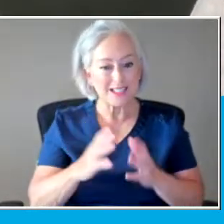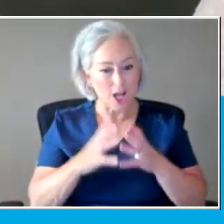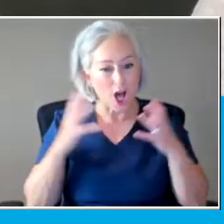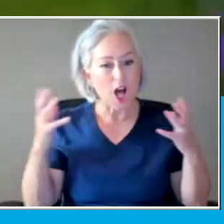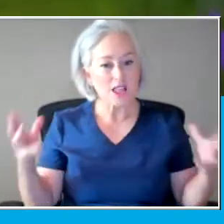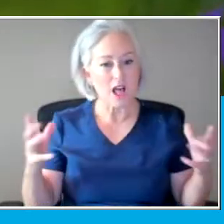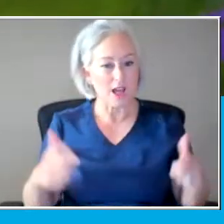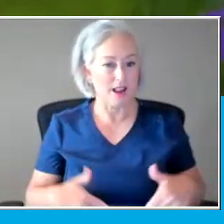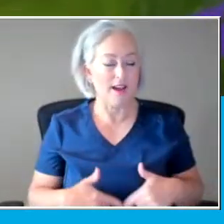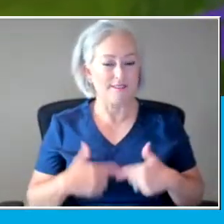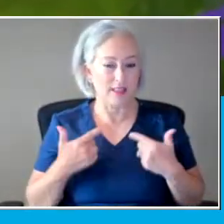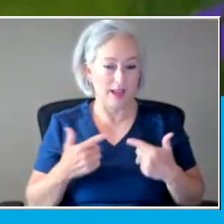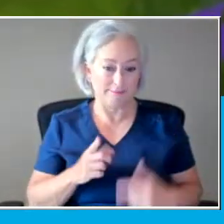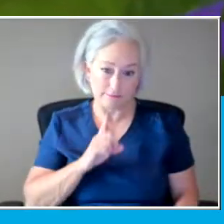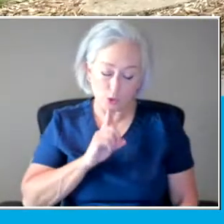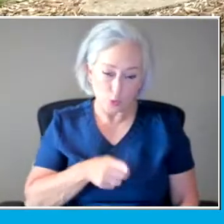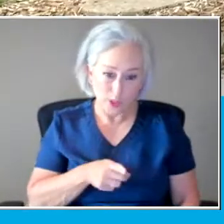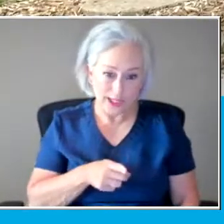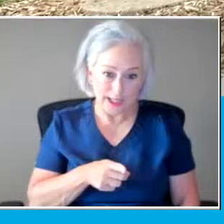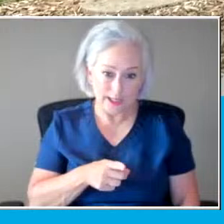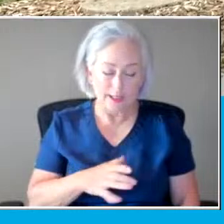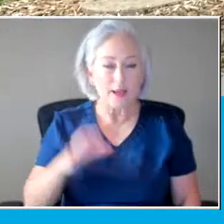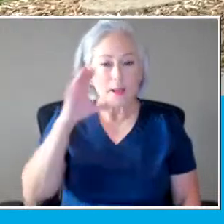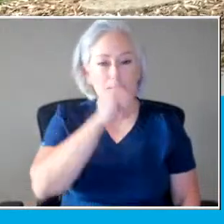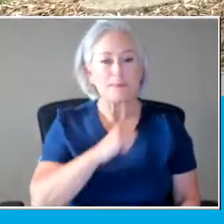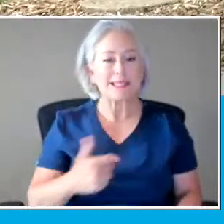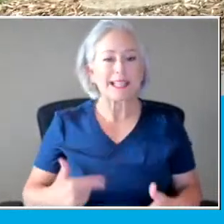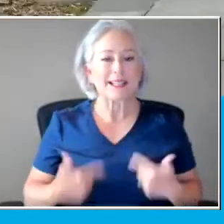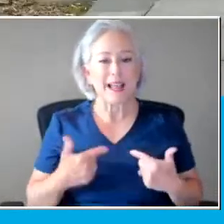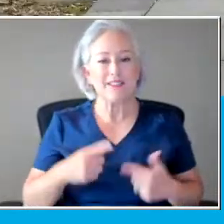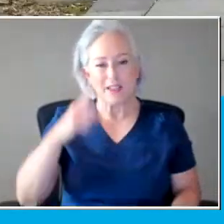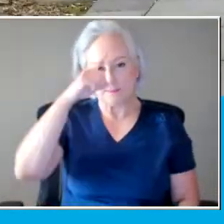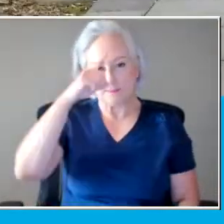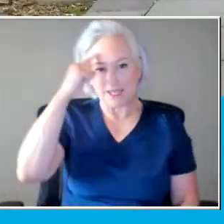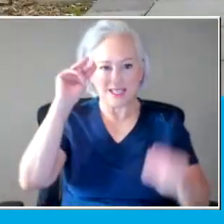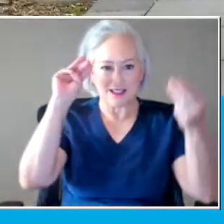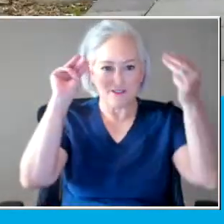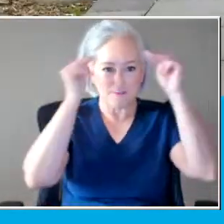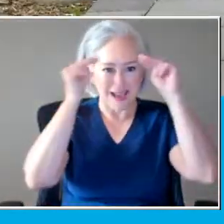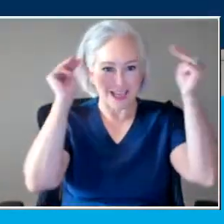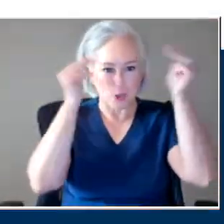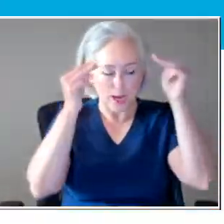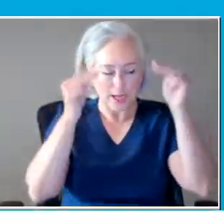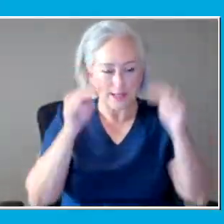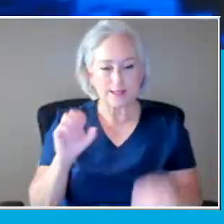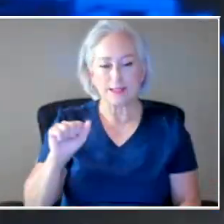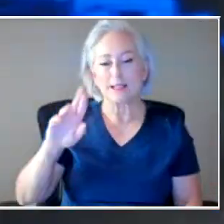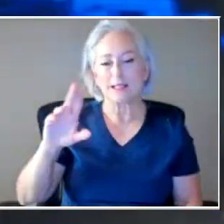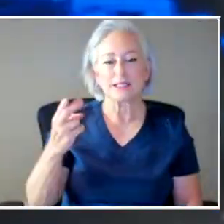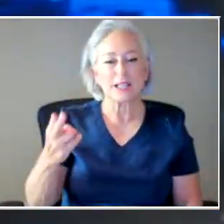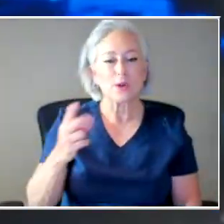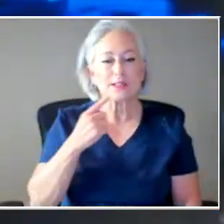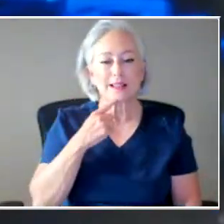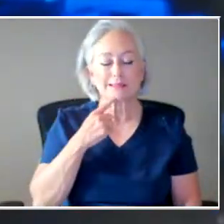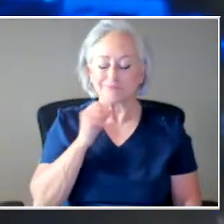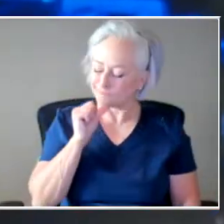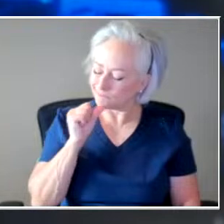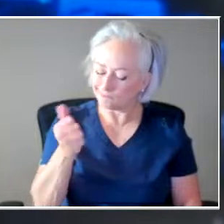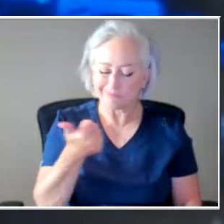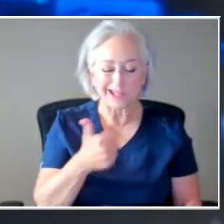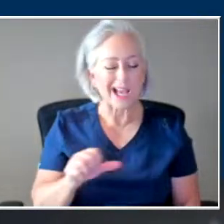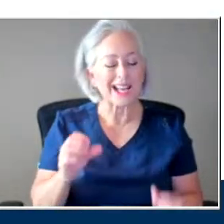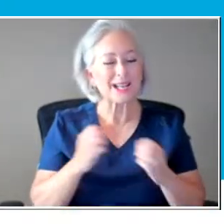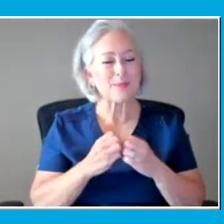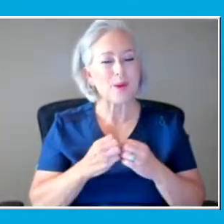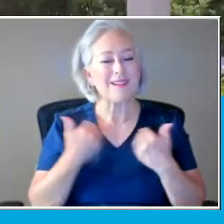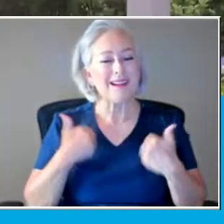life, really. Missing out on life due to migraine. But Sarah Hendren says not anymore. I'm Jessica Lovell on the next Morning